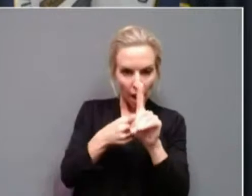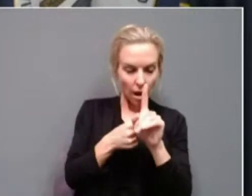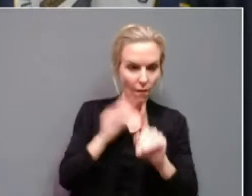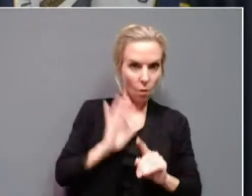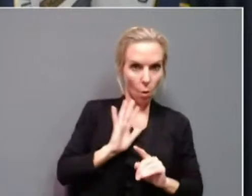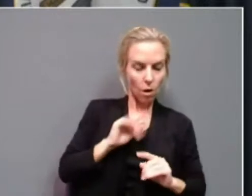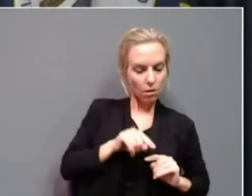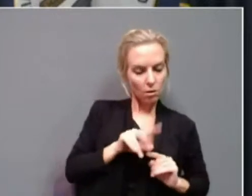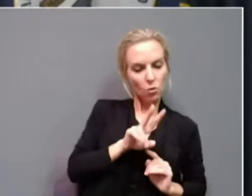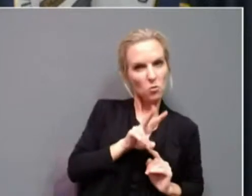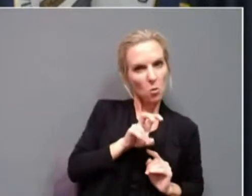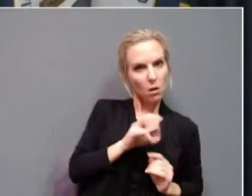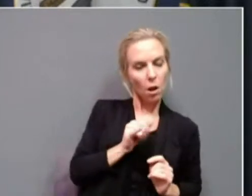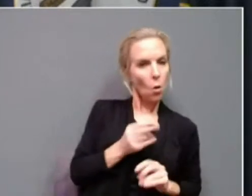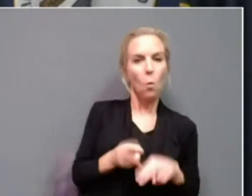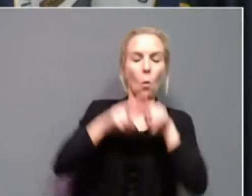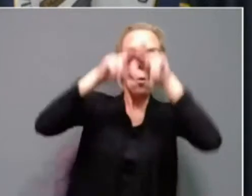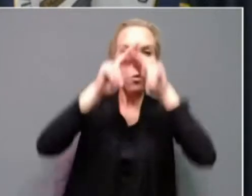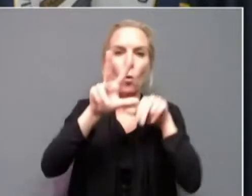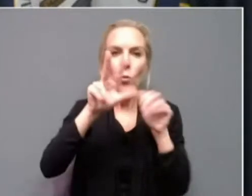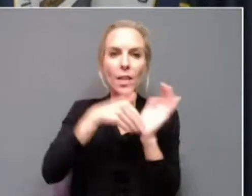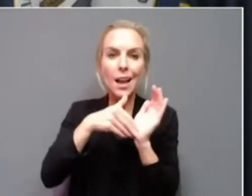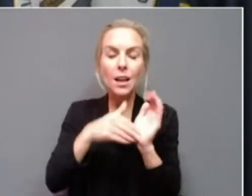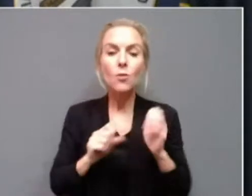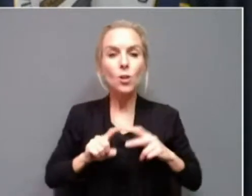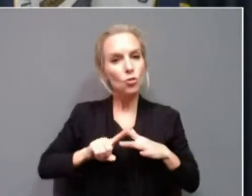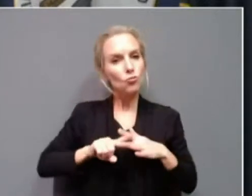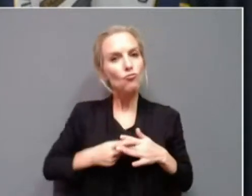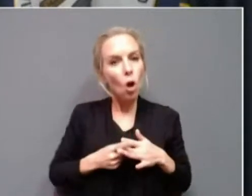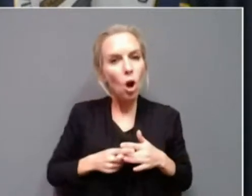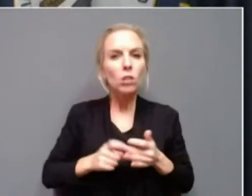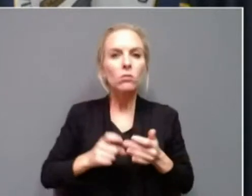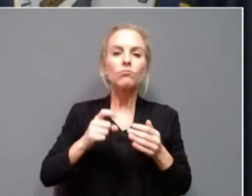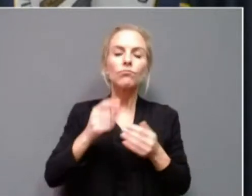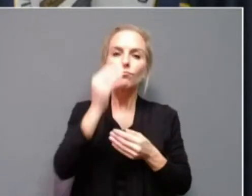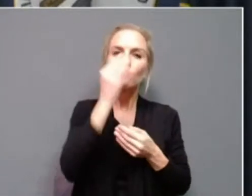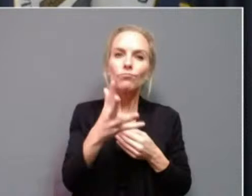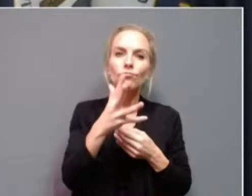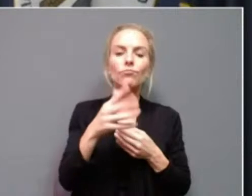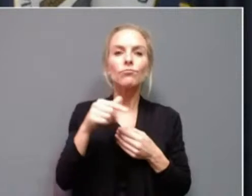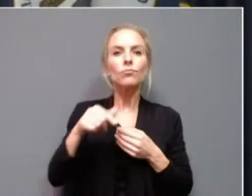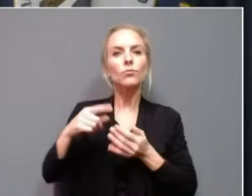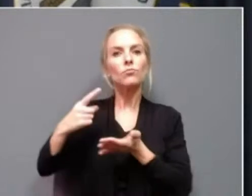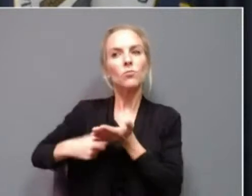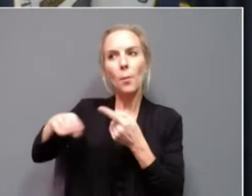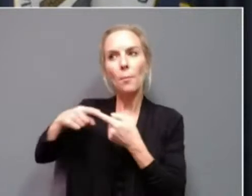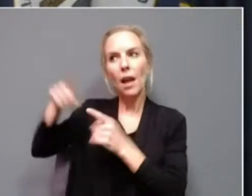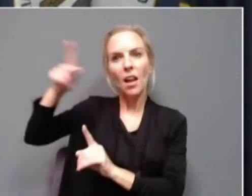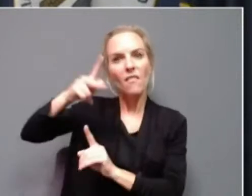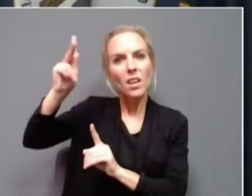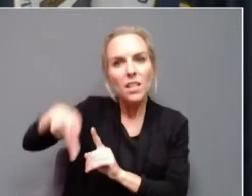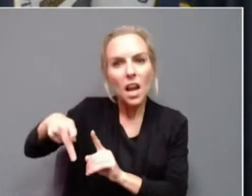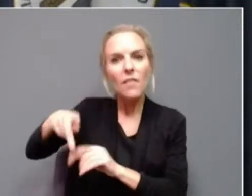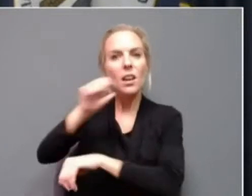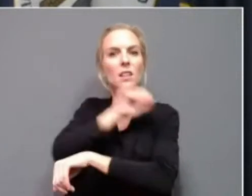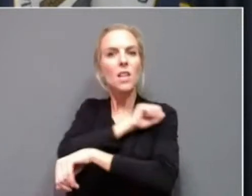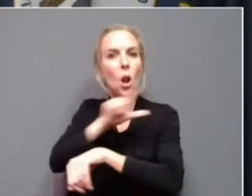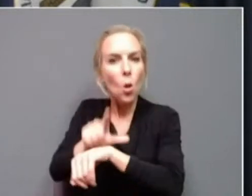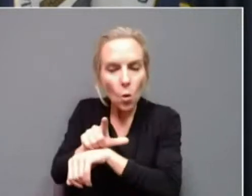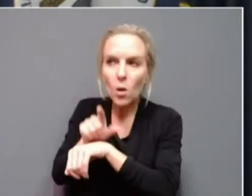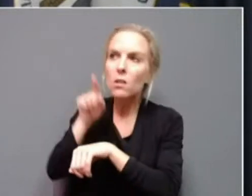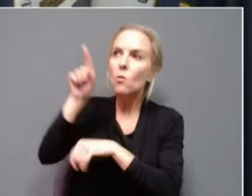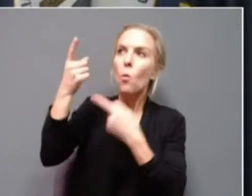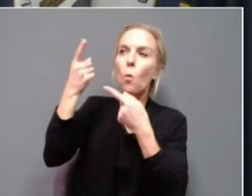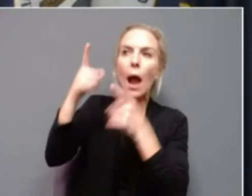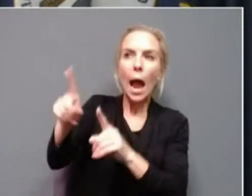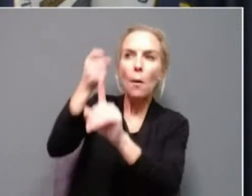started this journey talking about Philadelphia versus St. Louis. And we've done a better job in Kentucky, with maybe the exception of